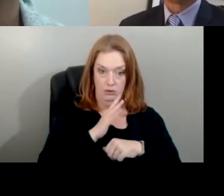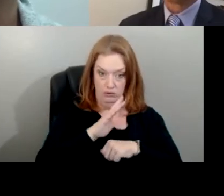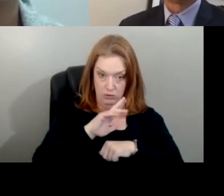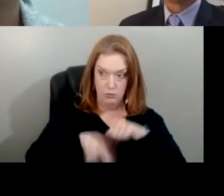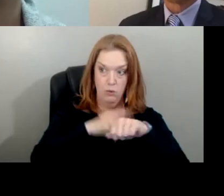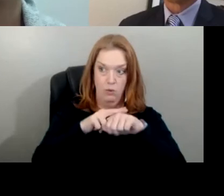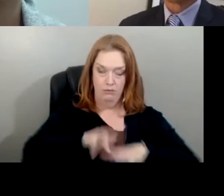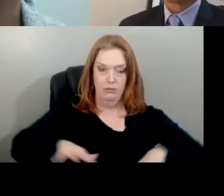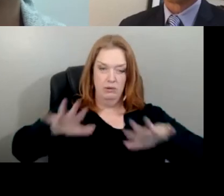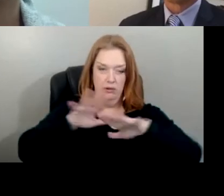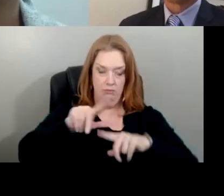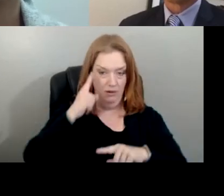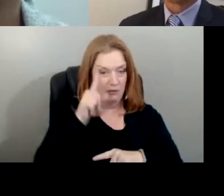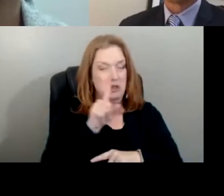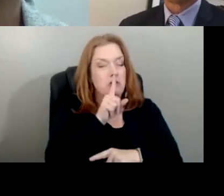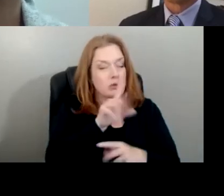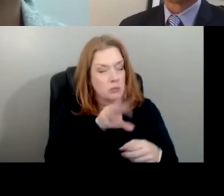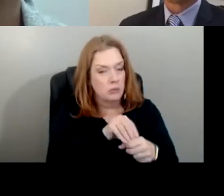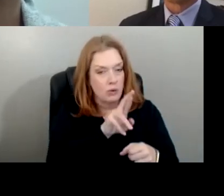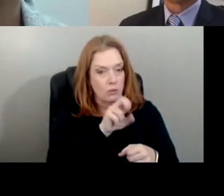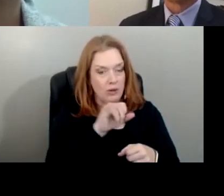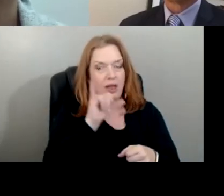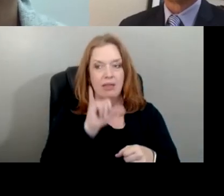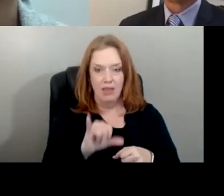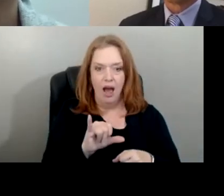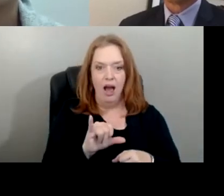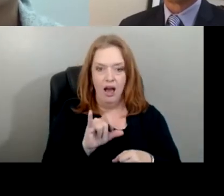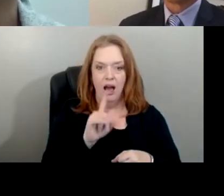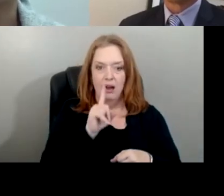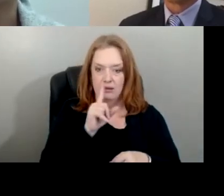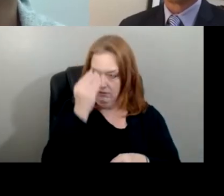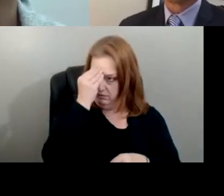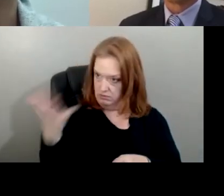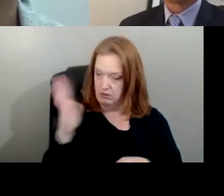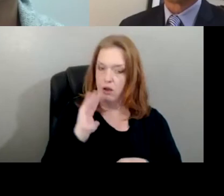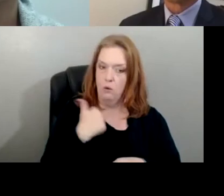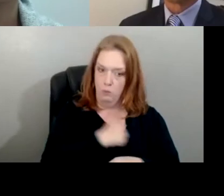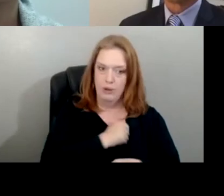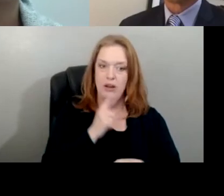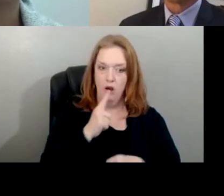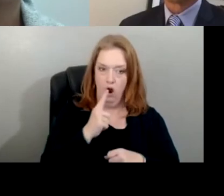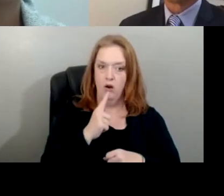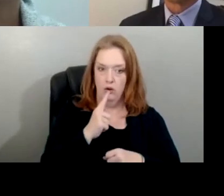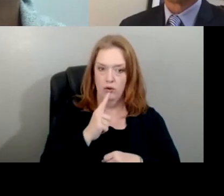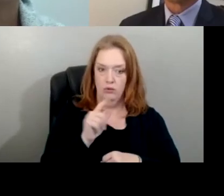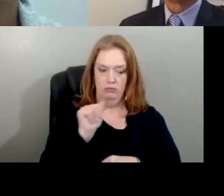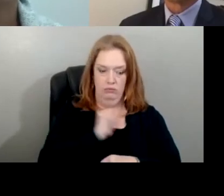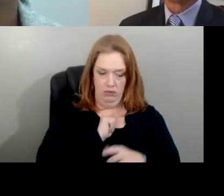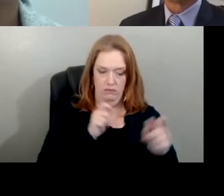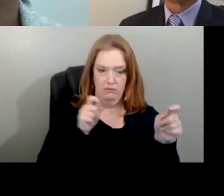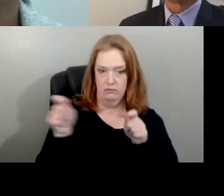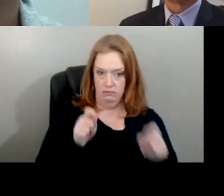of our reservation, that is an assertion of our sovereignty, that safety matters, not just for us as tribal members, but